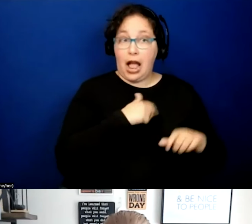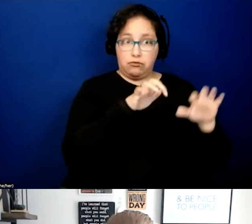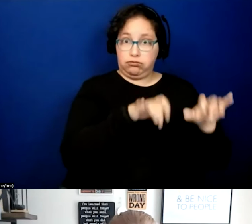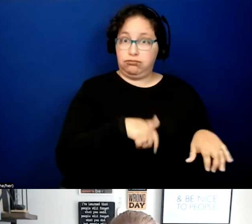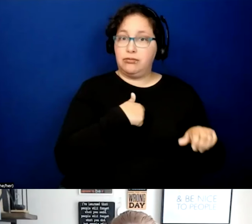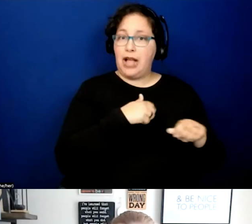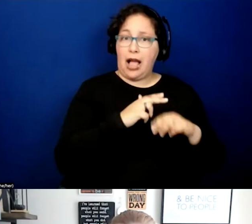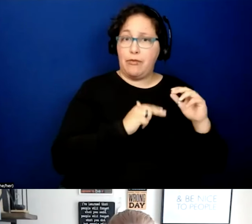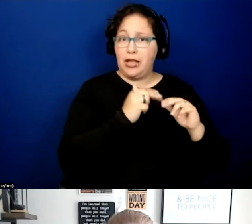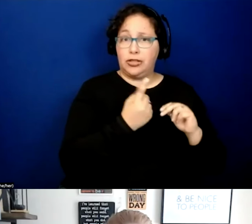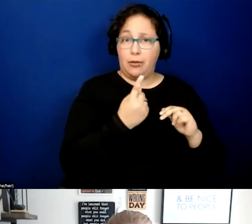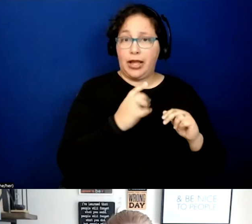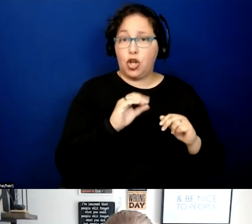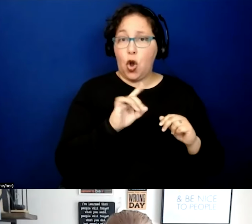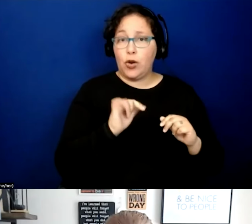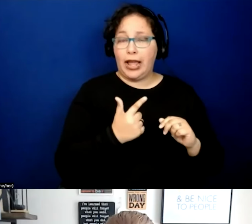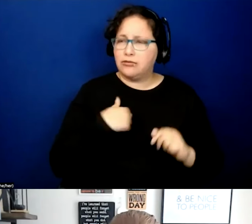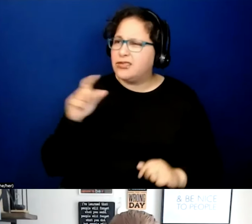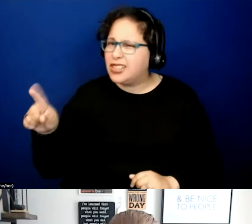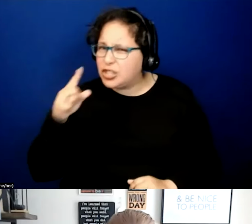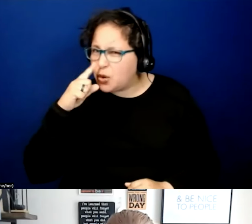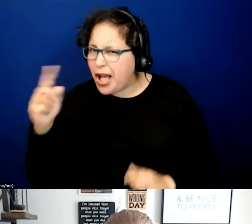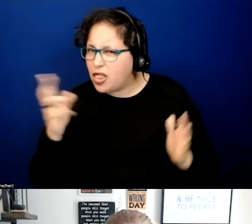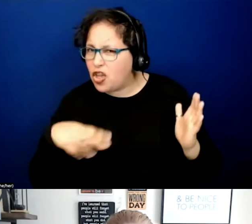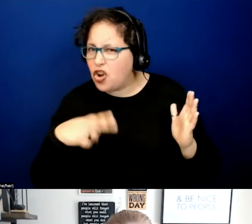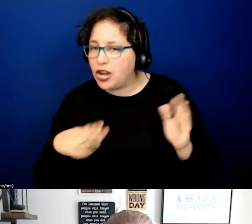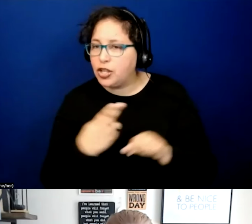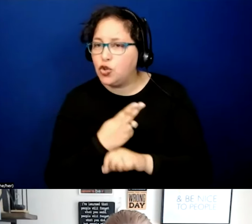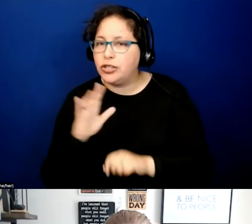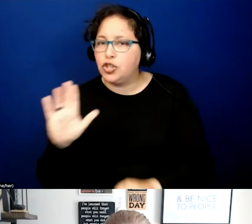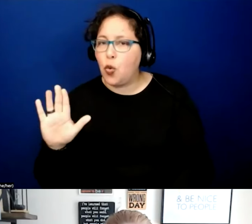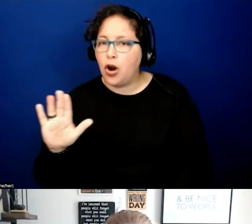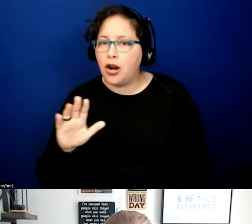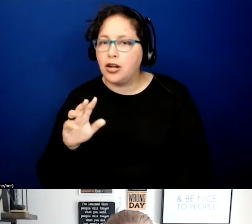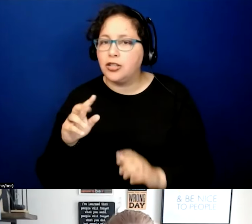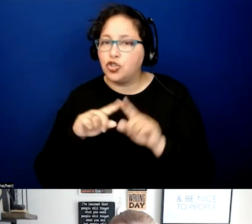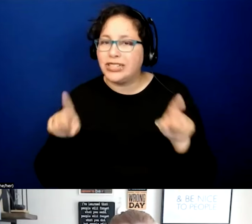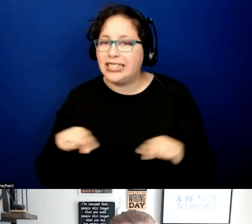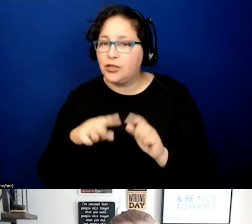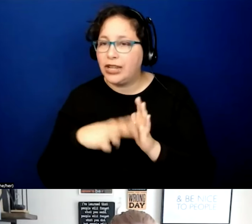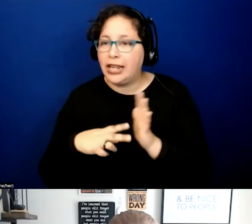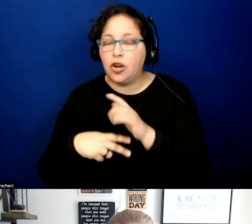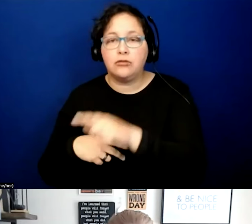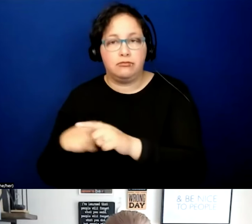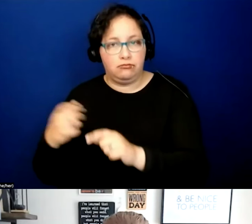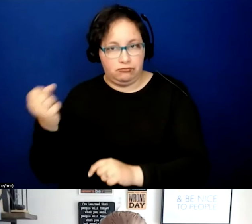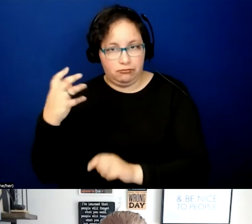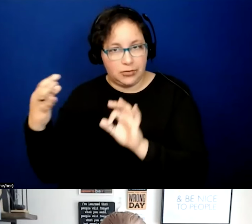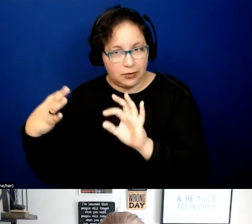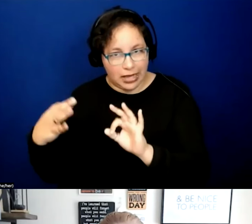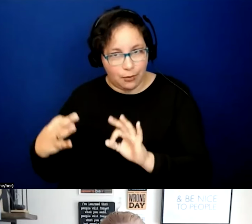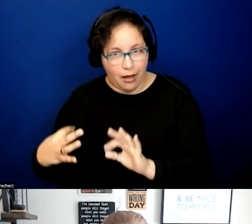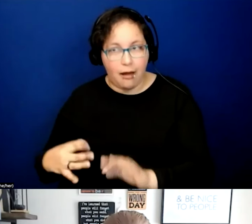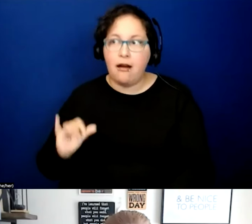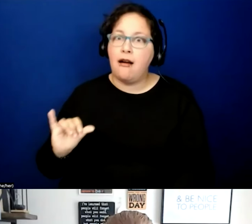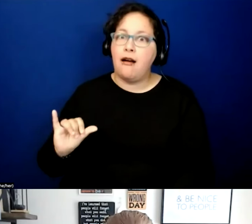screen reader user that I'm friends with to be like, would you mind looking at this for me? And, I learned so much from the insights that I